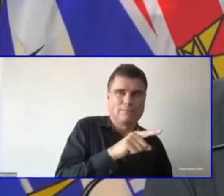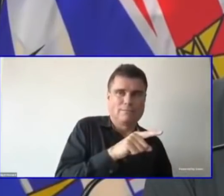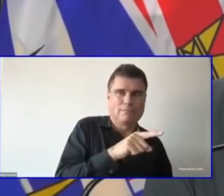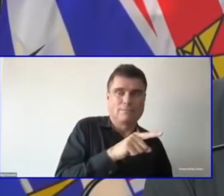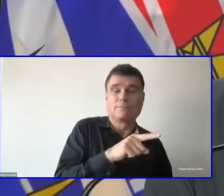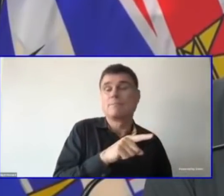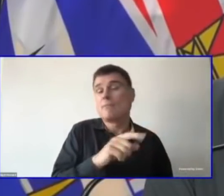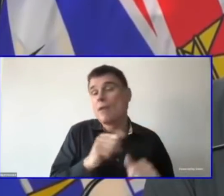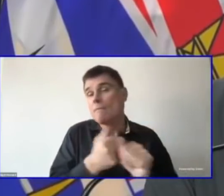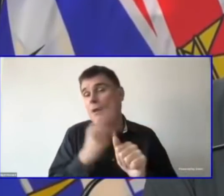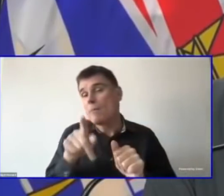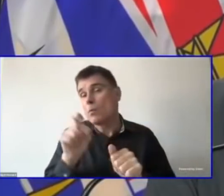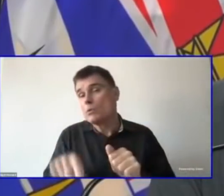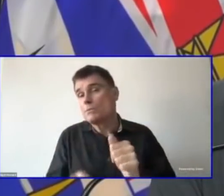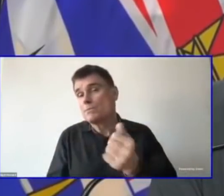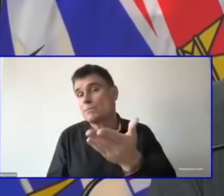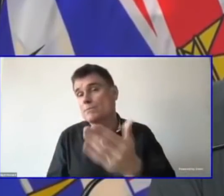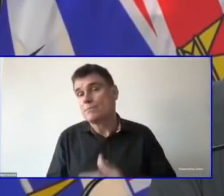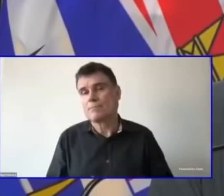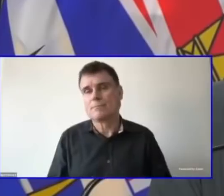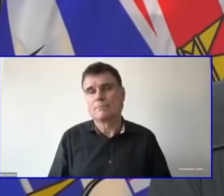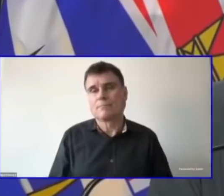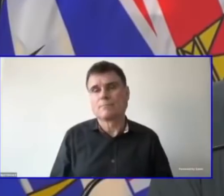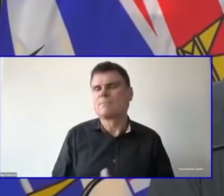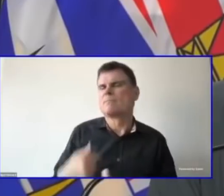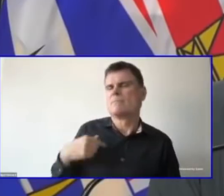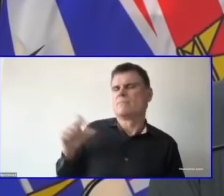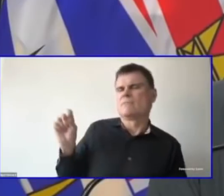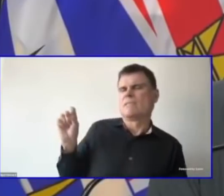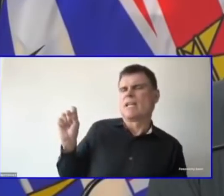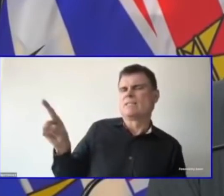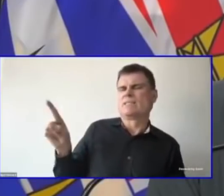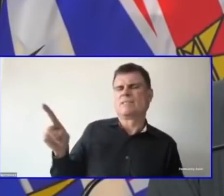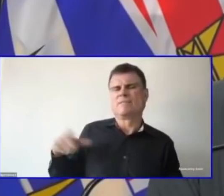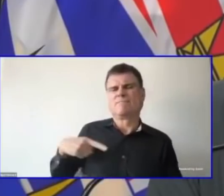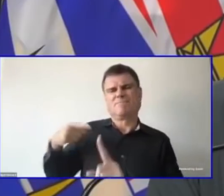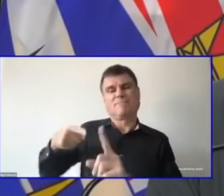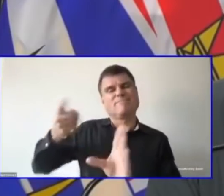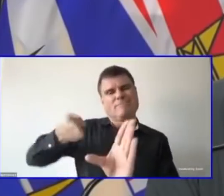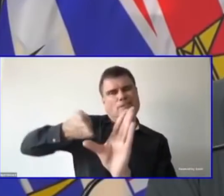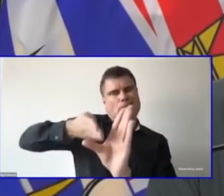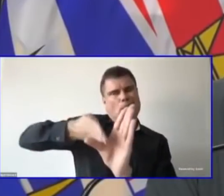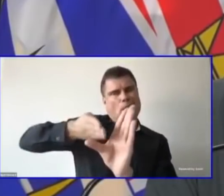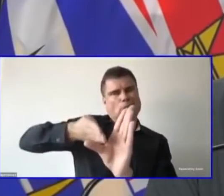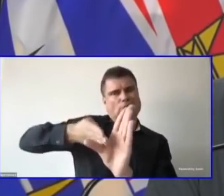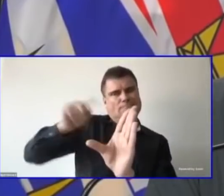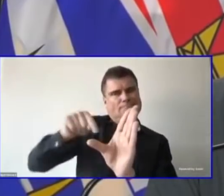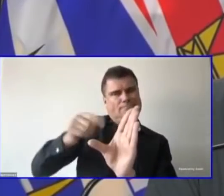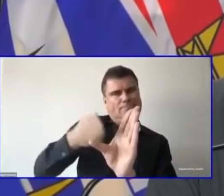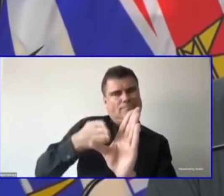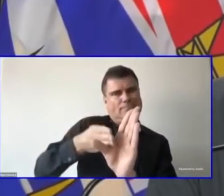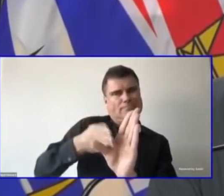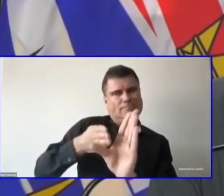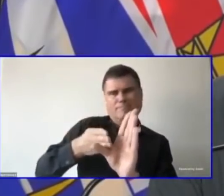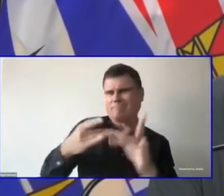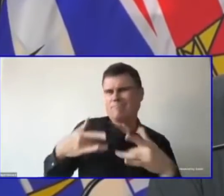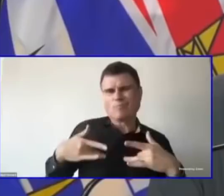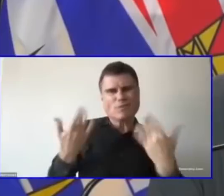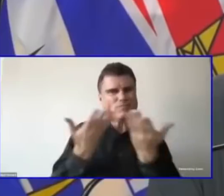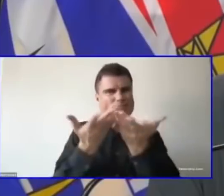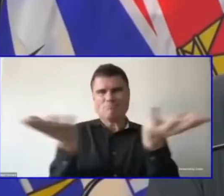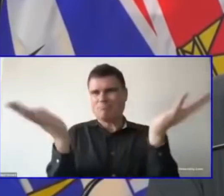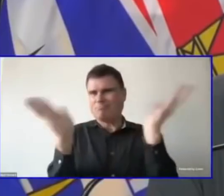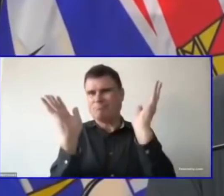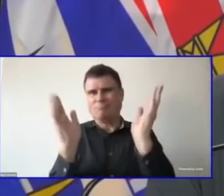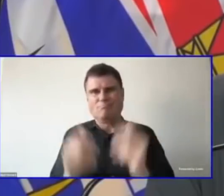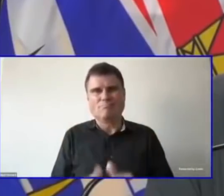Yes, more about the psychology of what's going on right now. With so many people double dosed, is it harder to get through to those